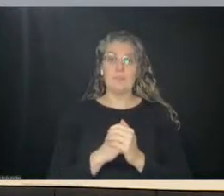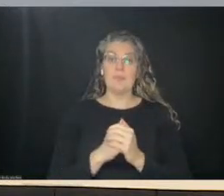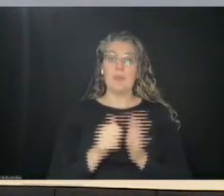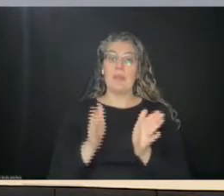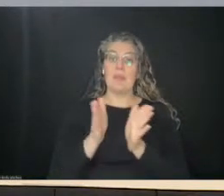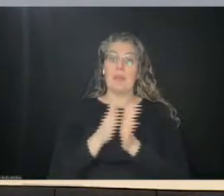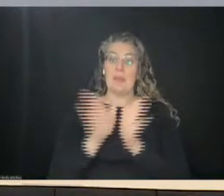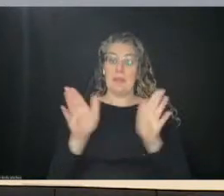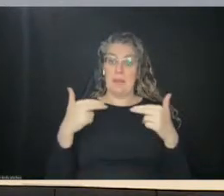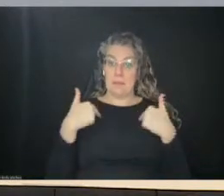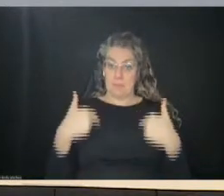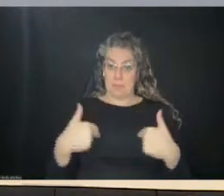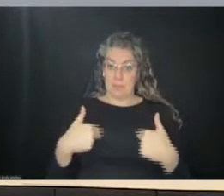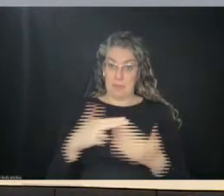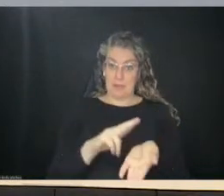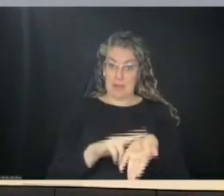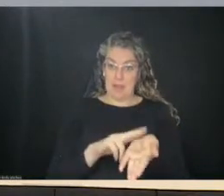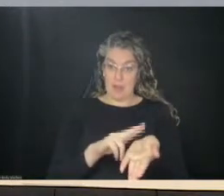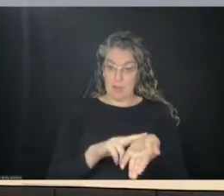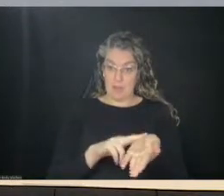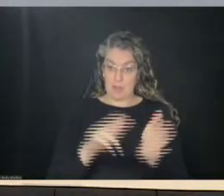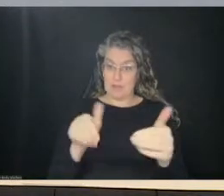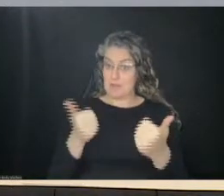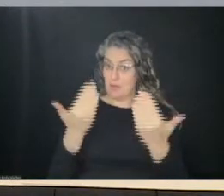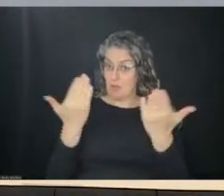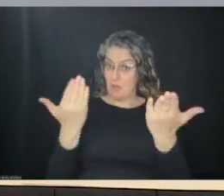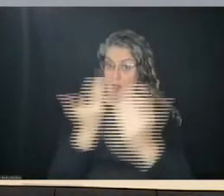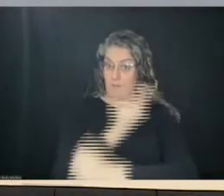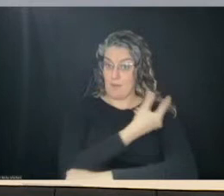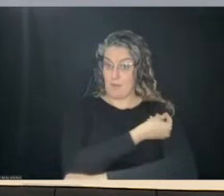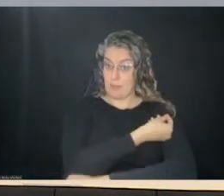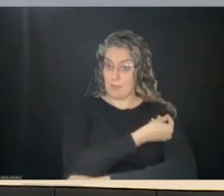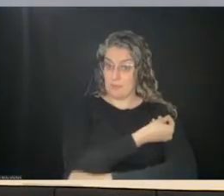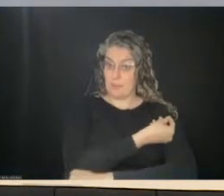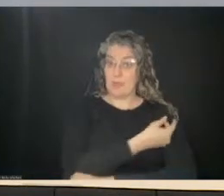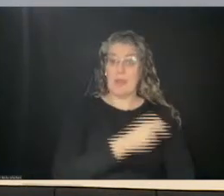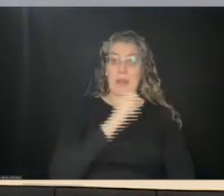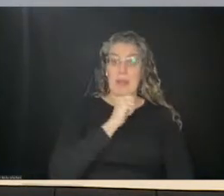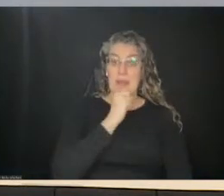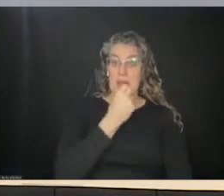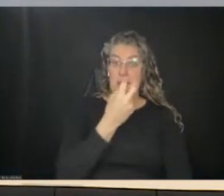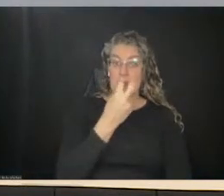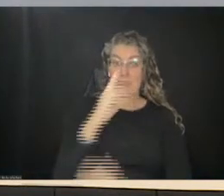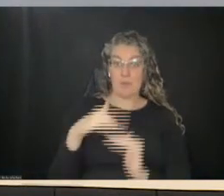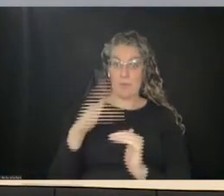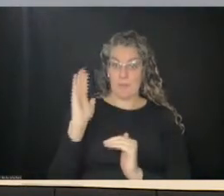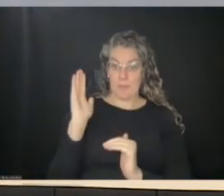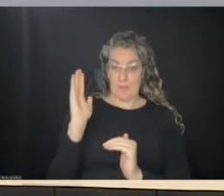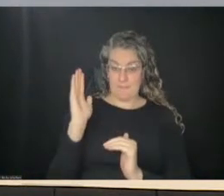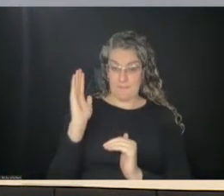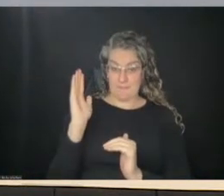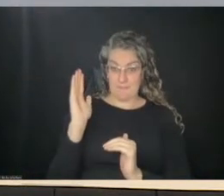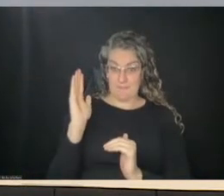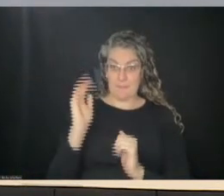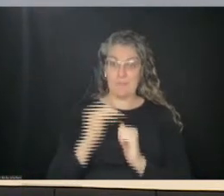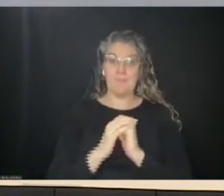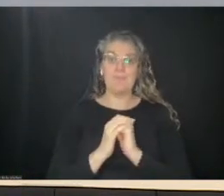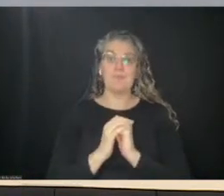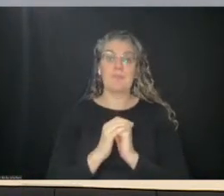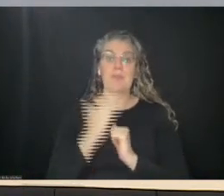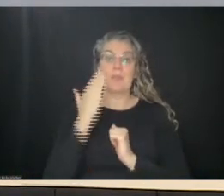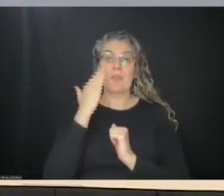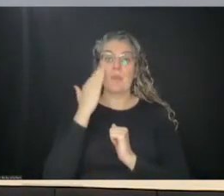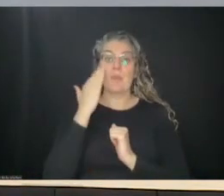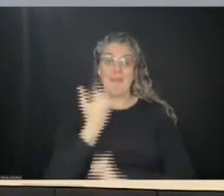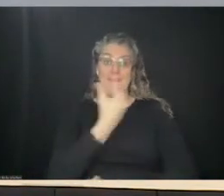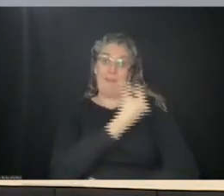Pfizer vaccine to youth aged 12 to 15 in junior high to increase accessibility for this age group. Vaccination at school